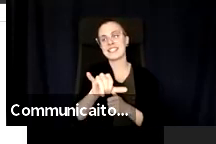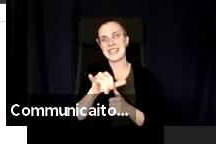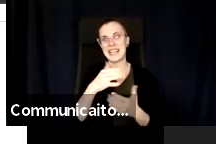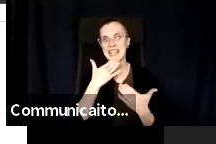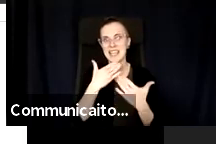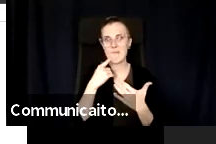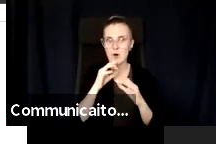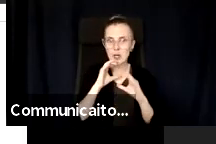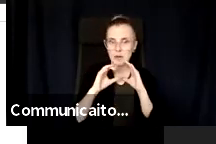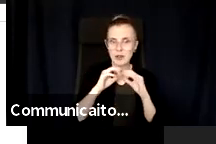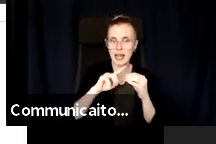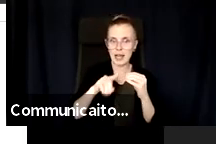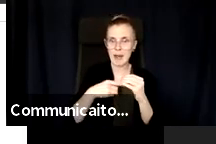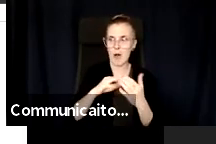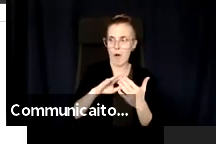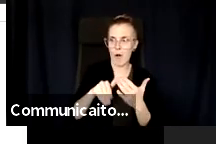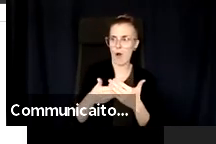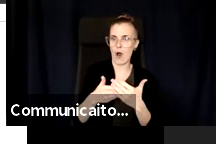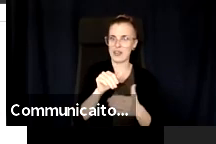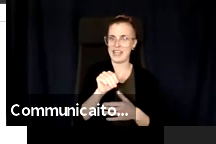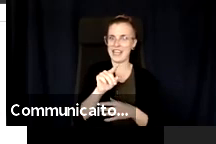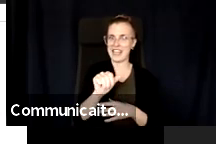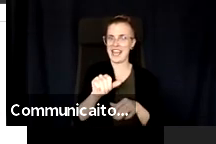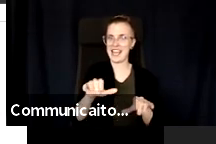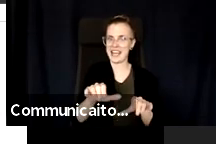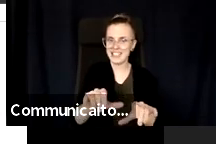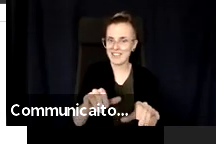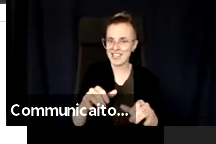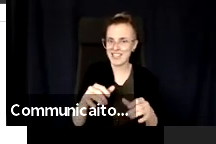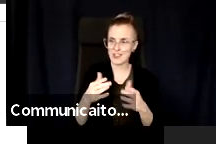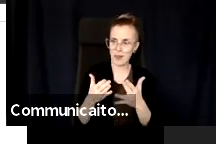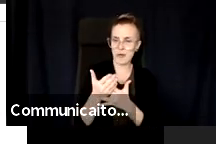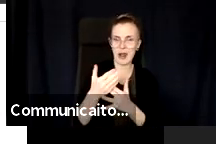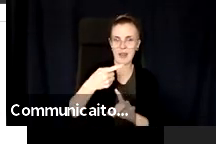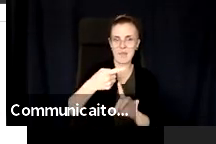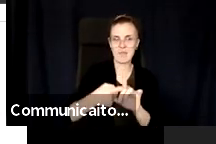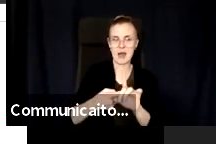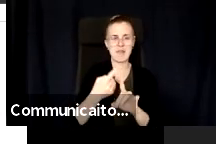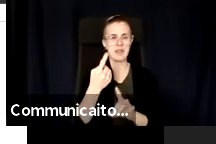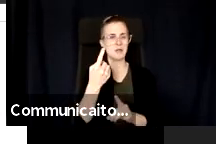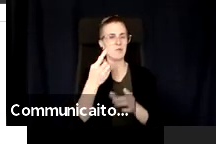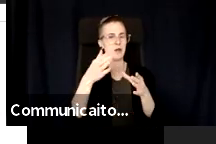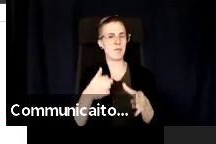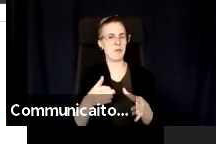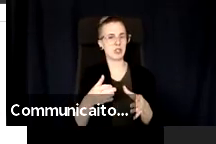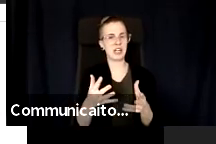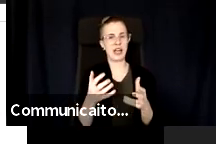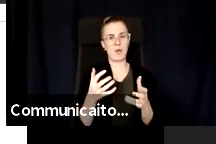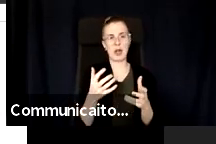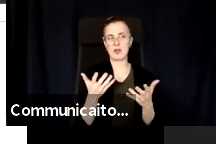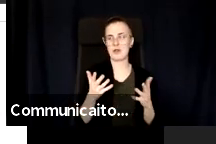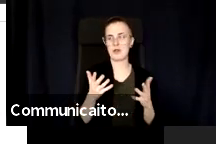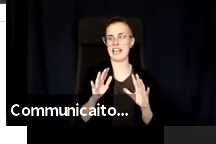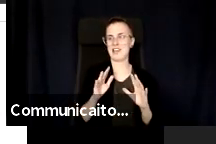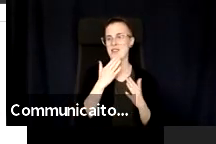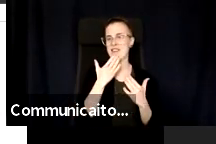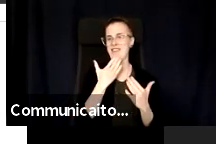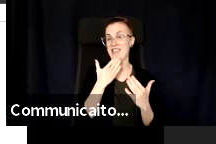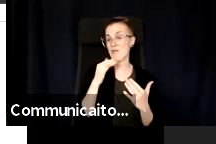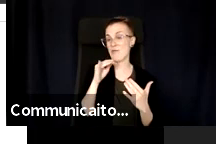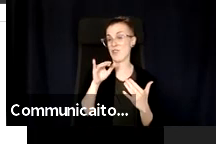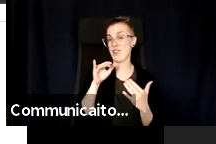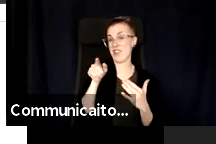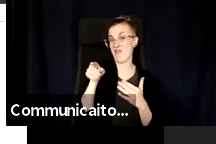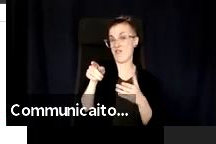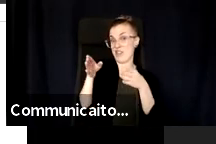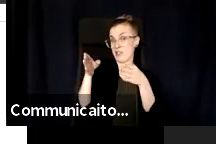activities throughout the month. There's one person in particular that I'd like to end with thanking on. This individual has attended every one of our